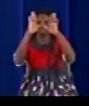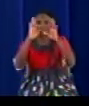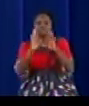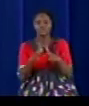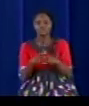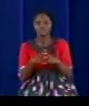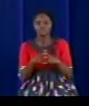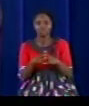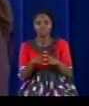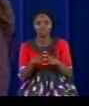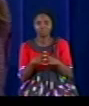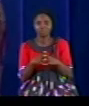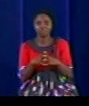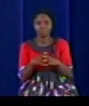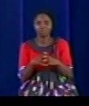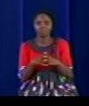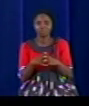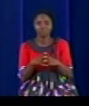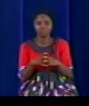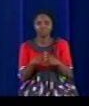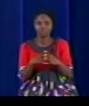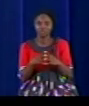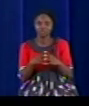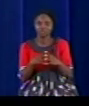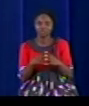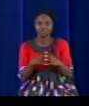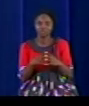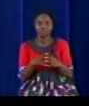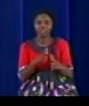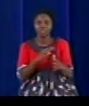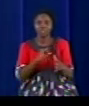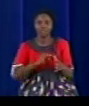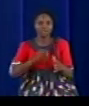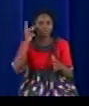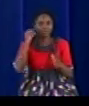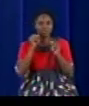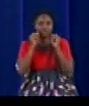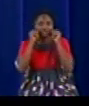mention my case. I will not cry and say, well, Jesus not mention my case. But that